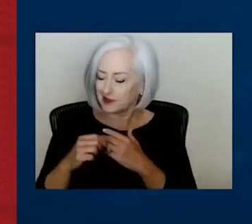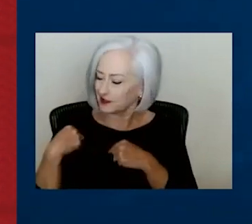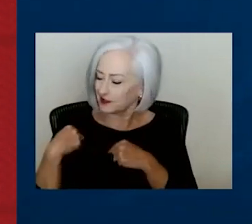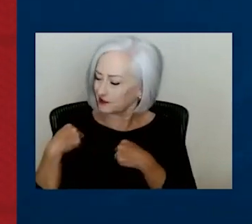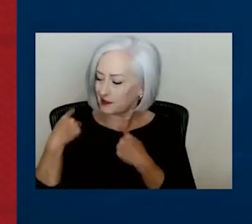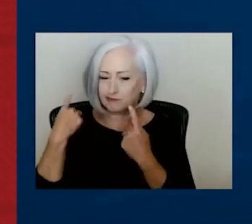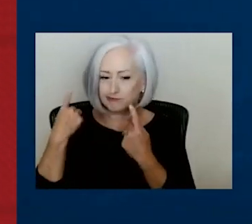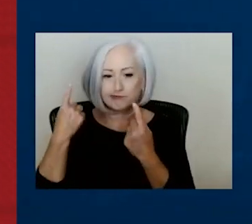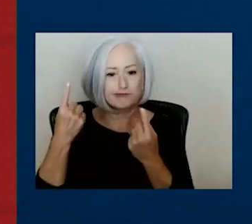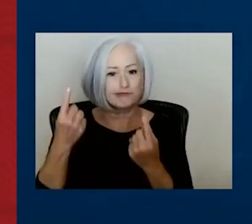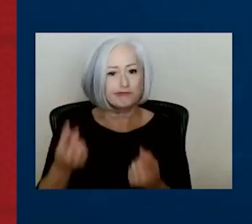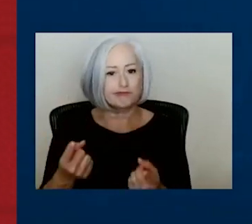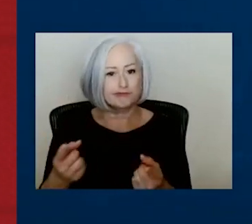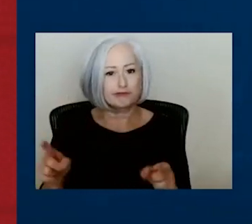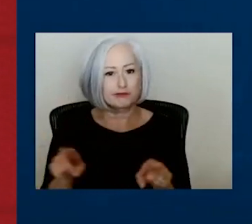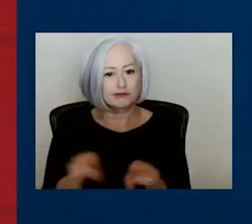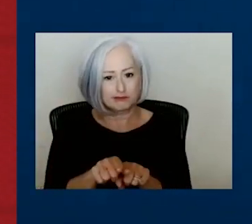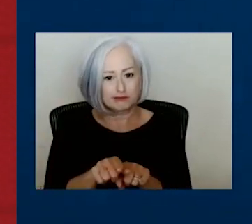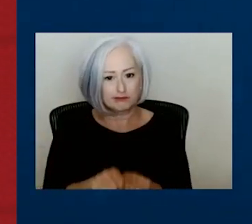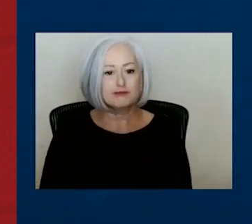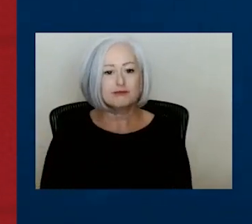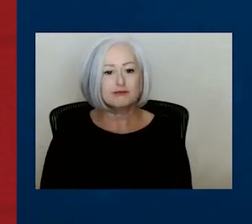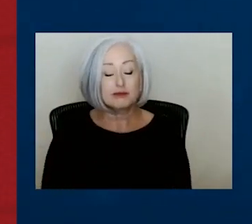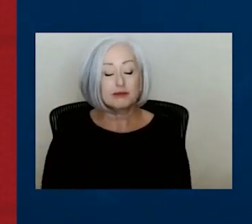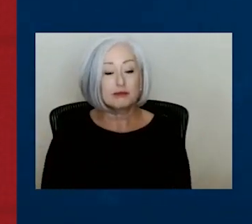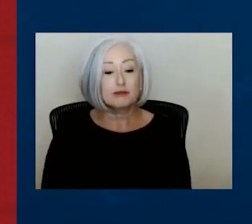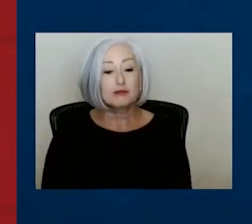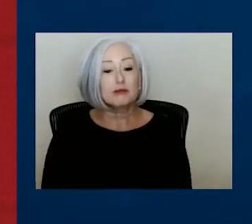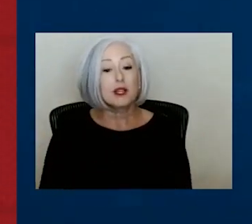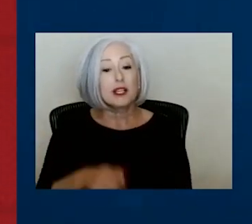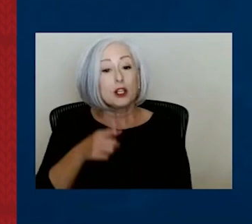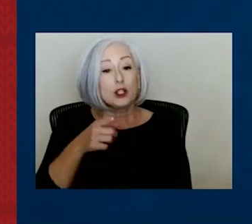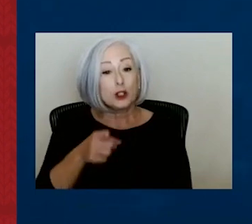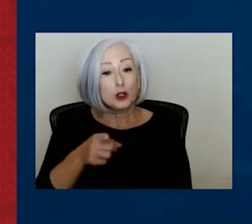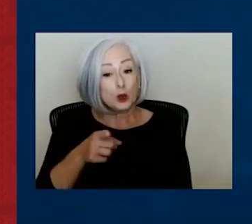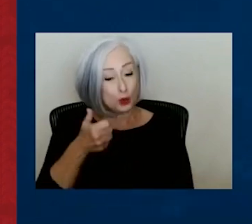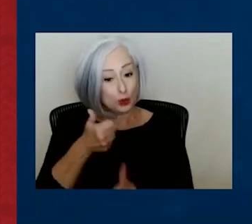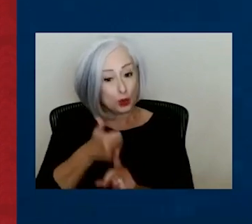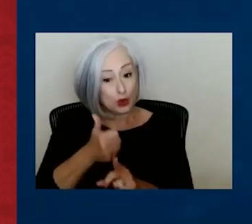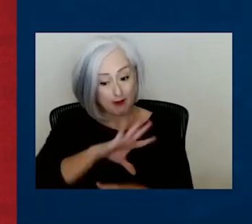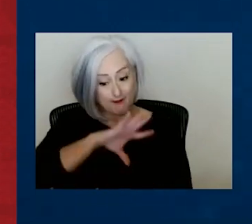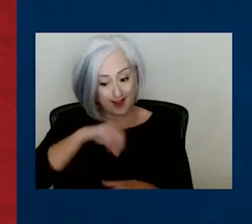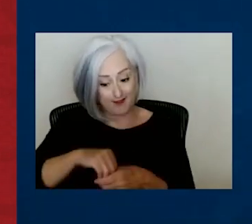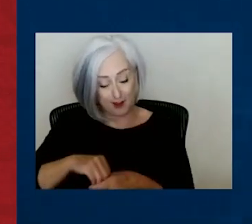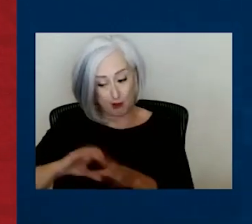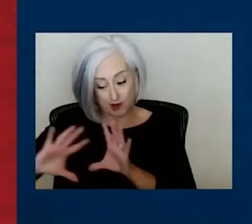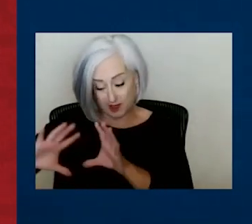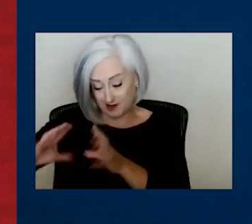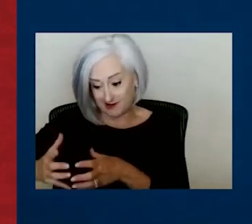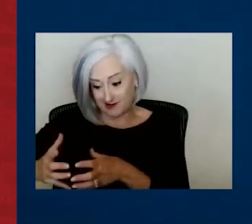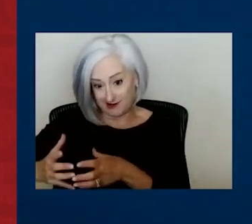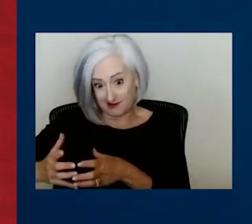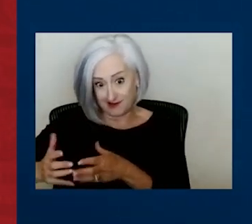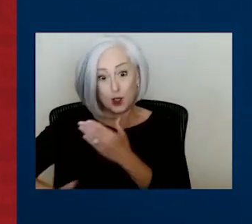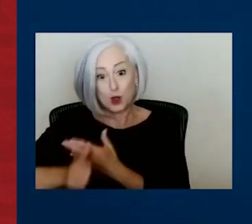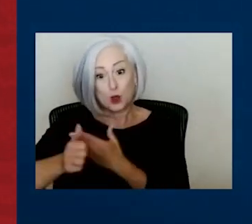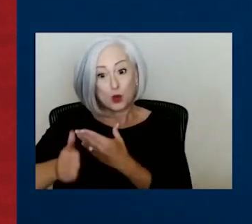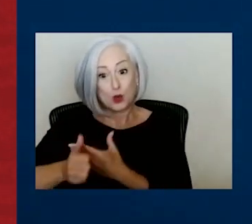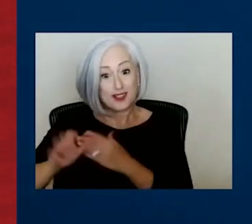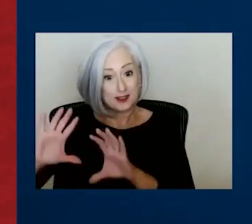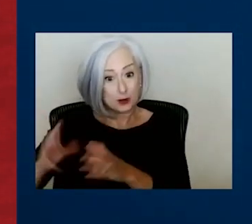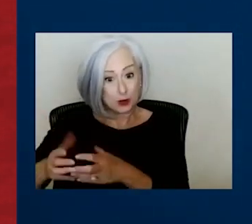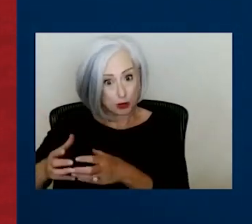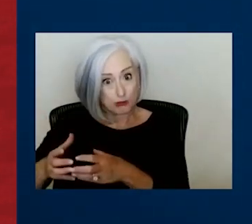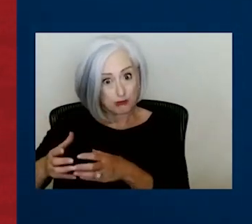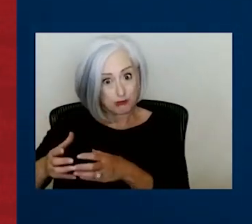There's an important message here, though. If you're in an at-risk population, you're still in an at-risk population. And you